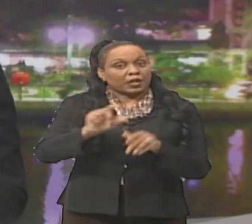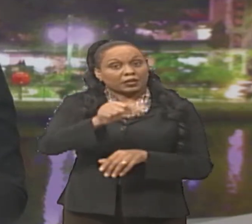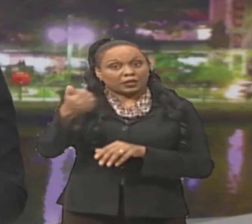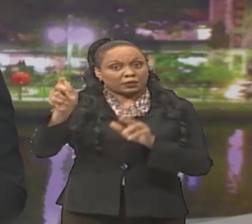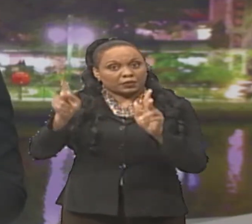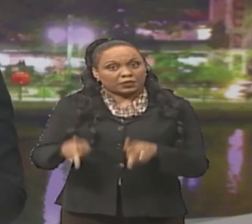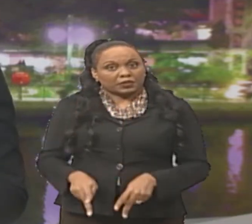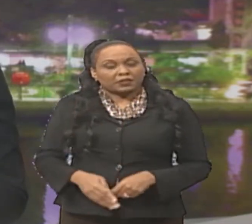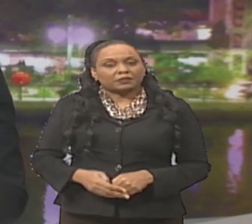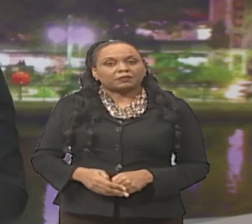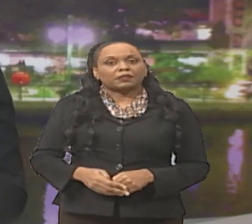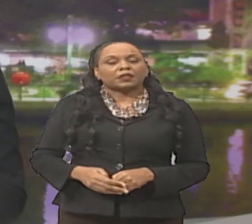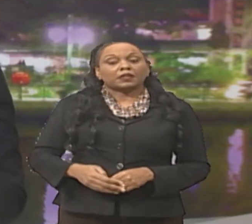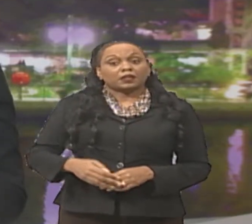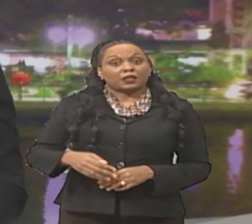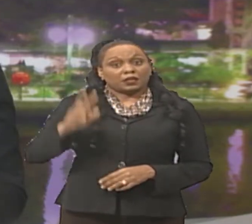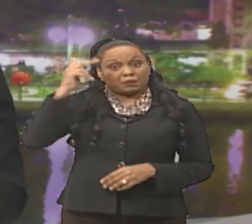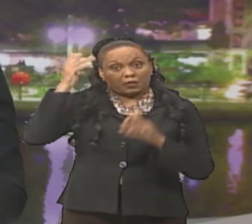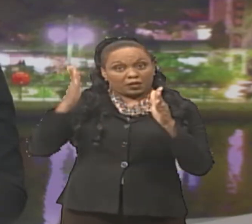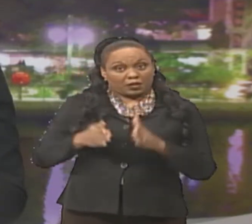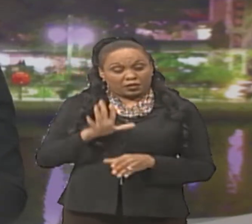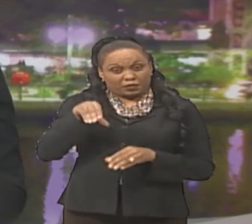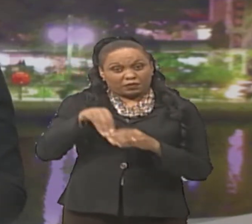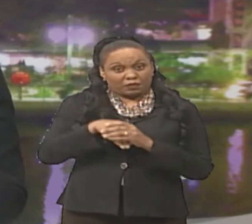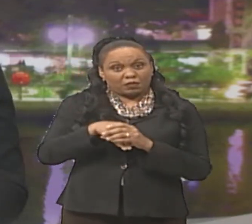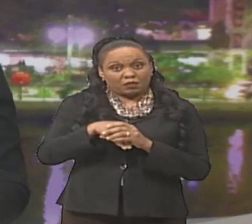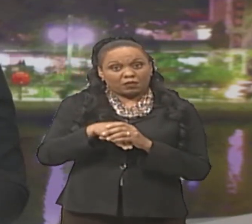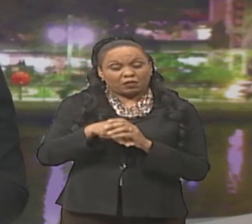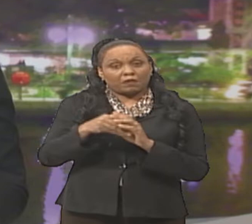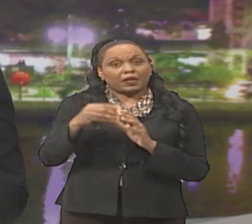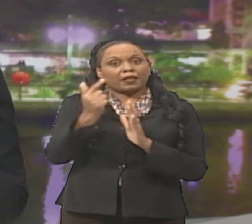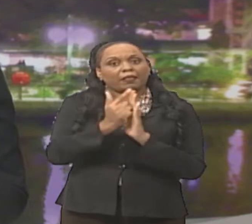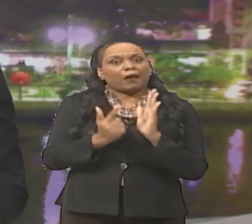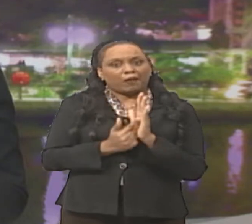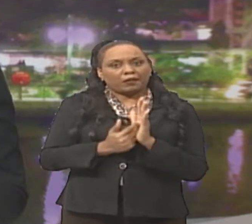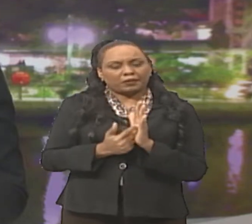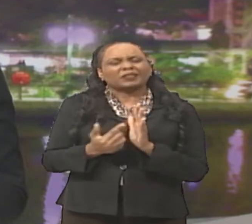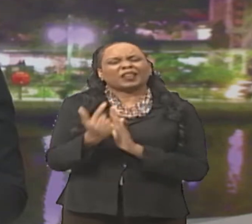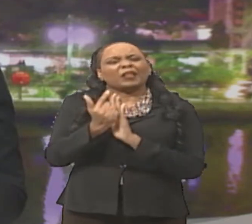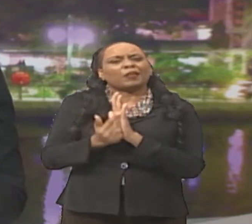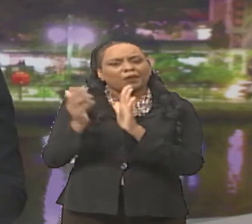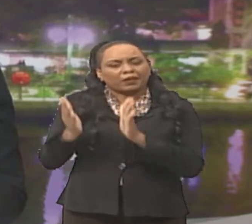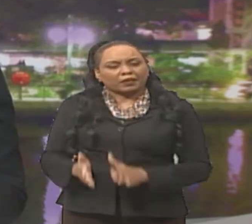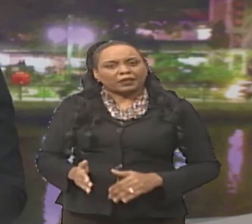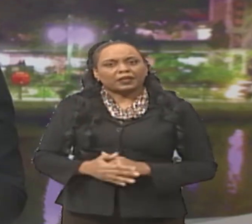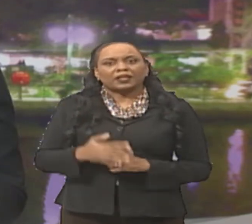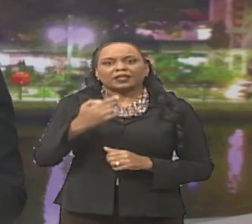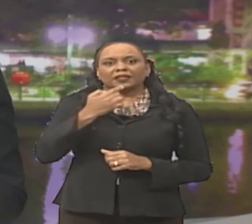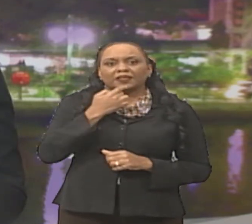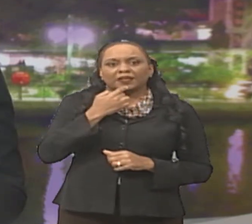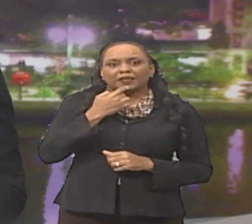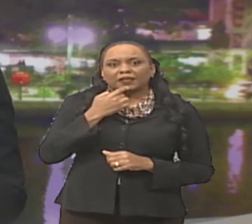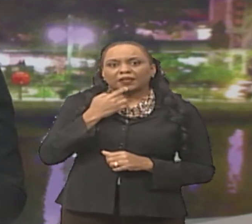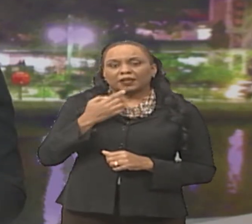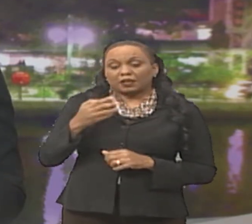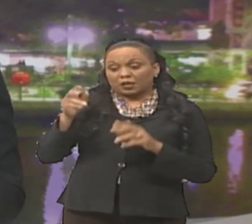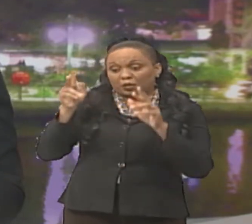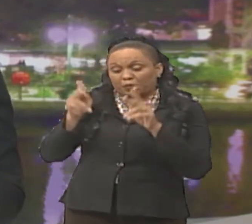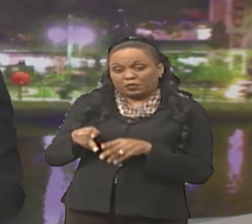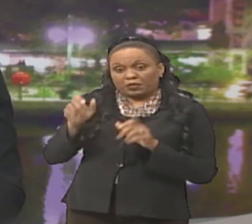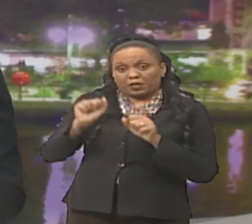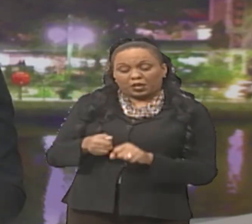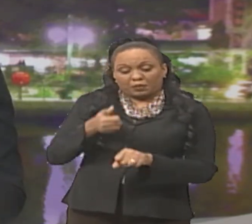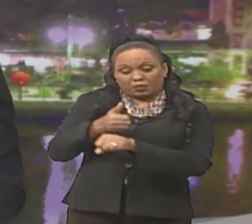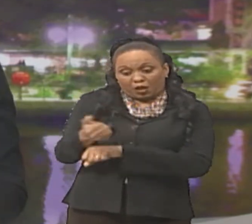Thorne, who has also practiced criminal law for a number of years. Mr. Thorne explains a suspect can now only be charged with murder